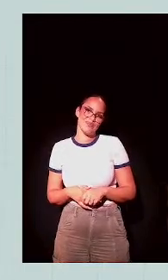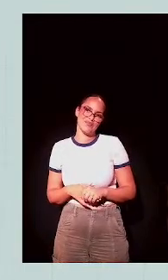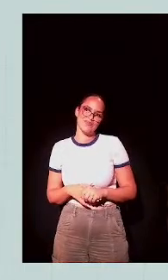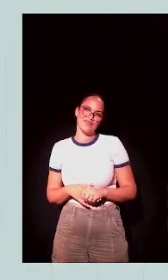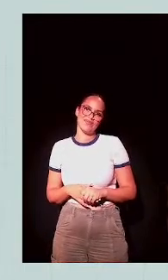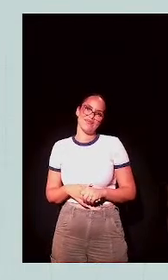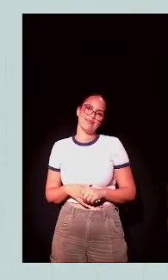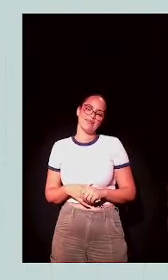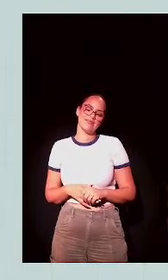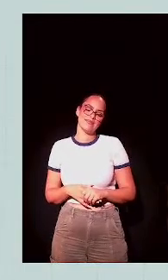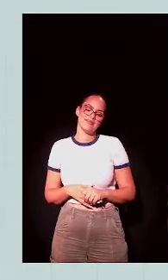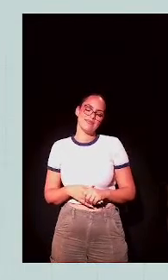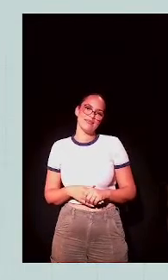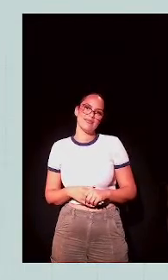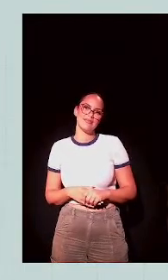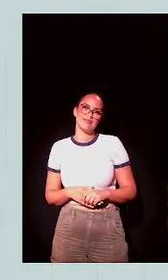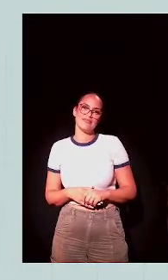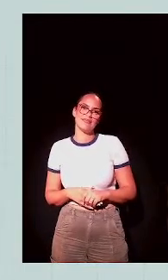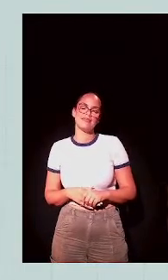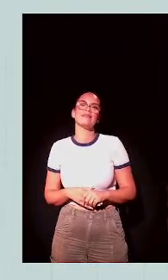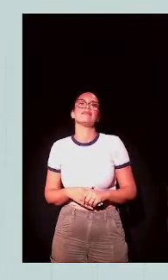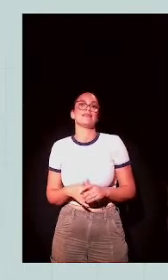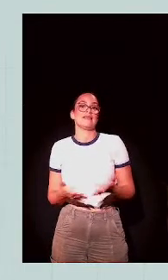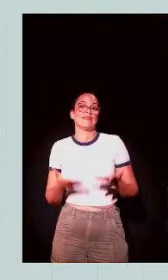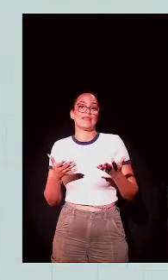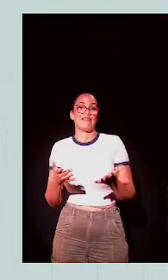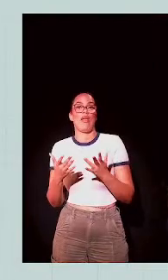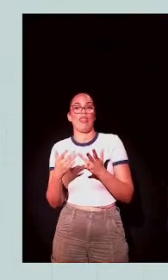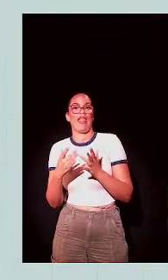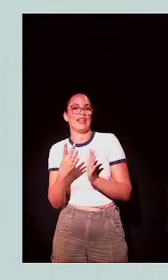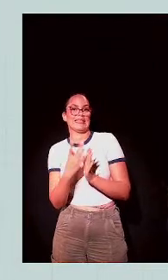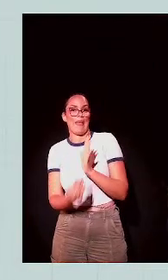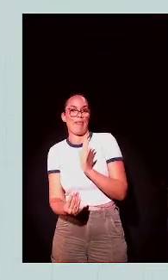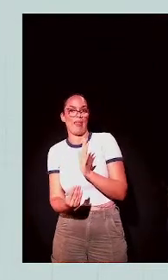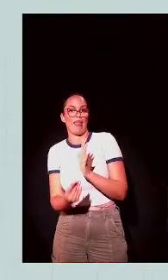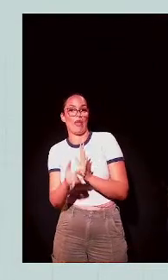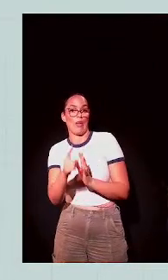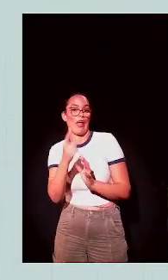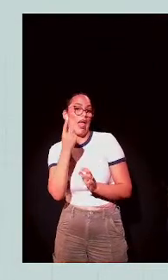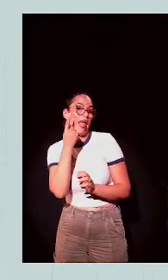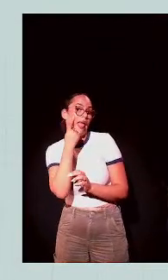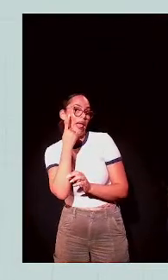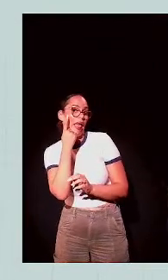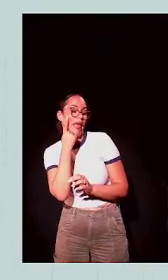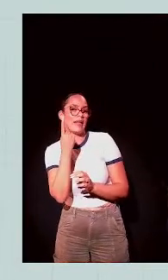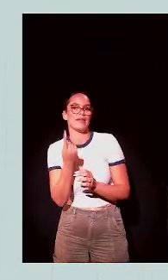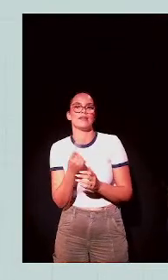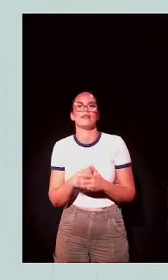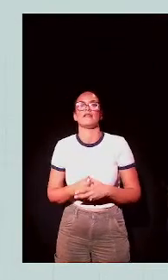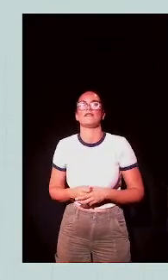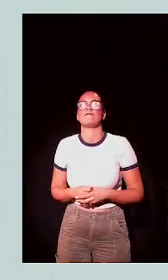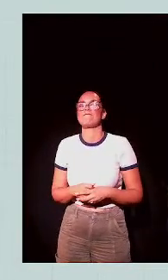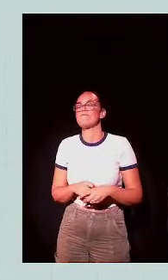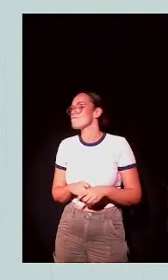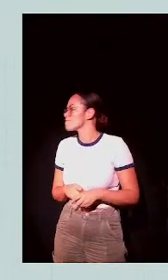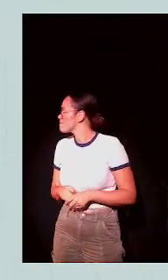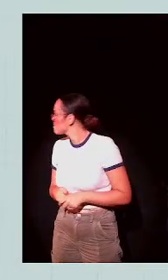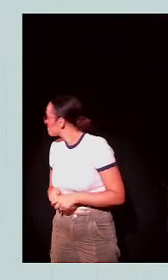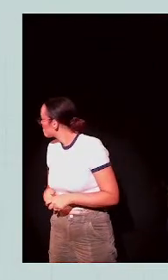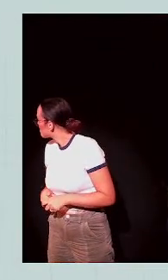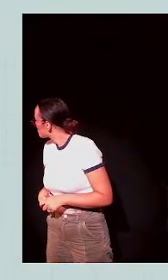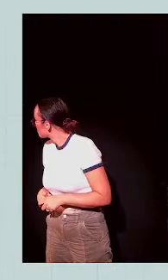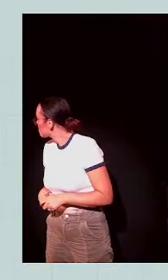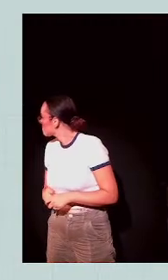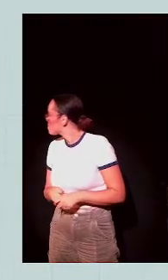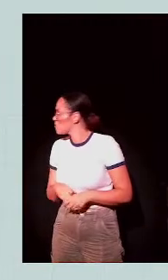I've added, just as an example, to try if you wish, Dopfer's quite well-known implementation of